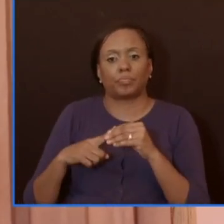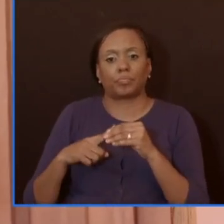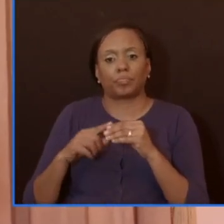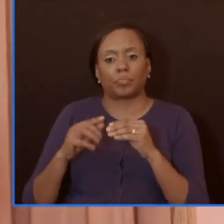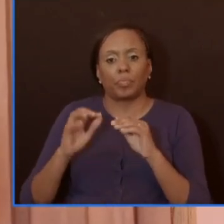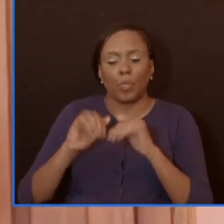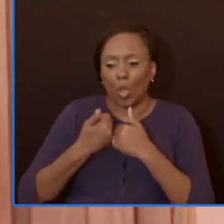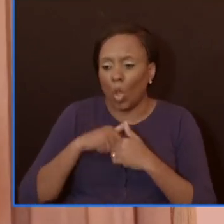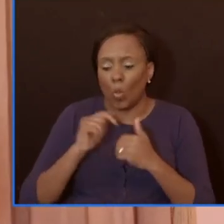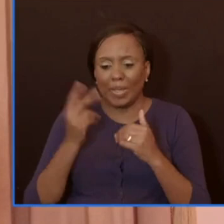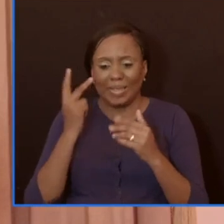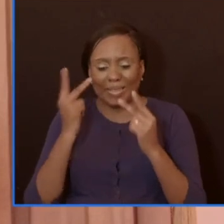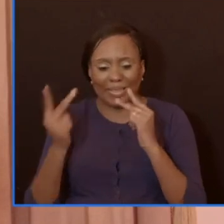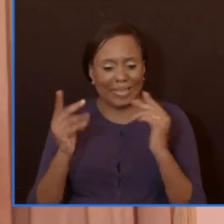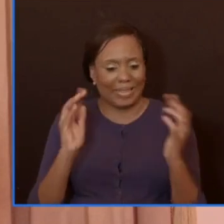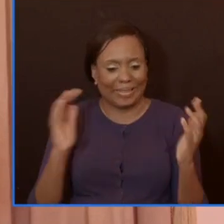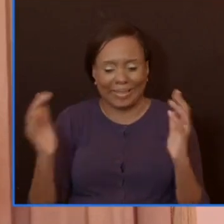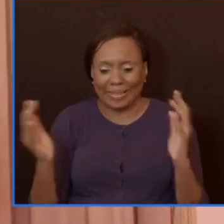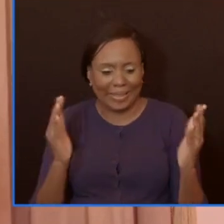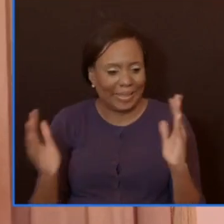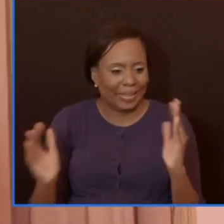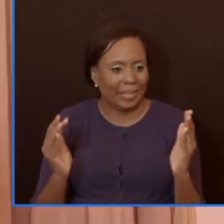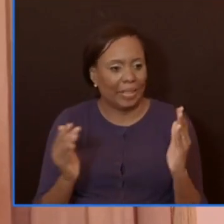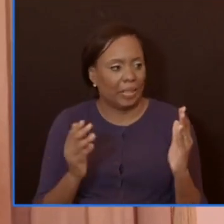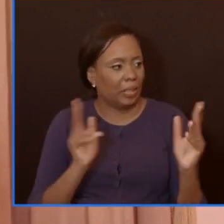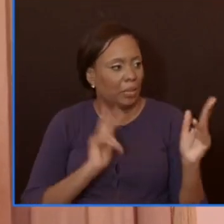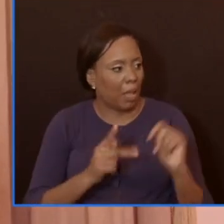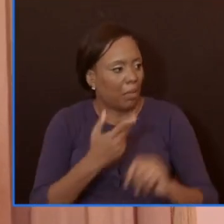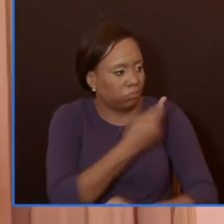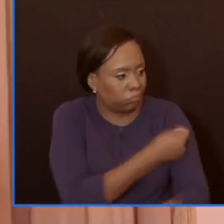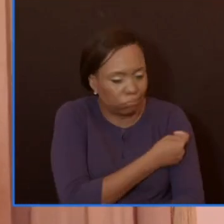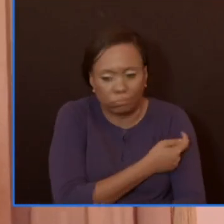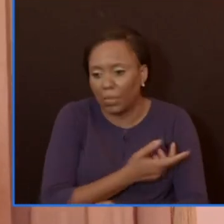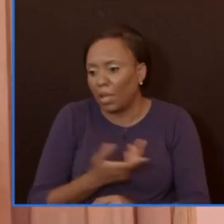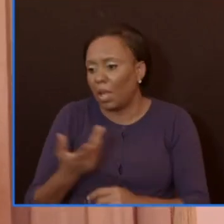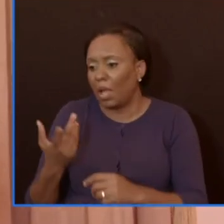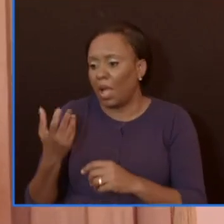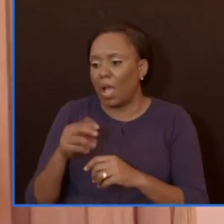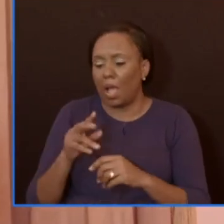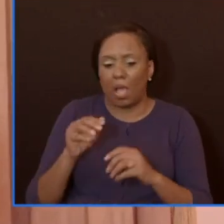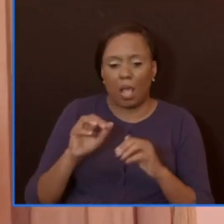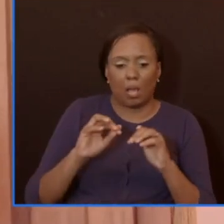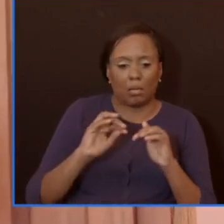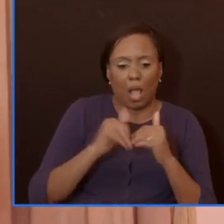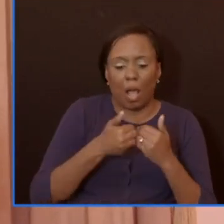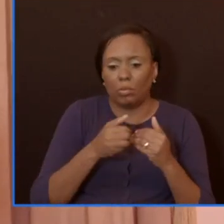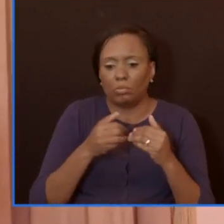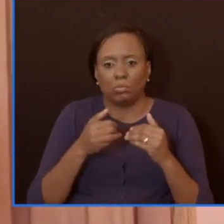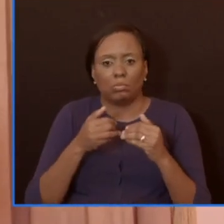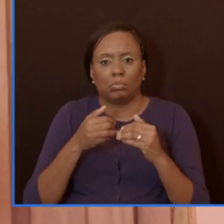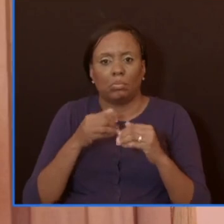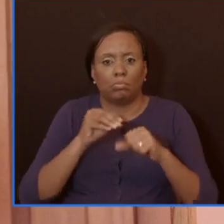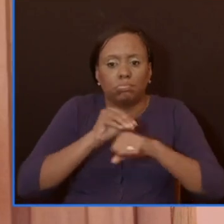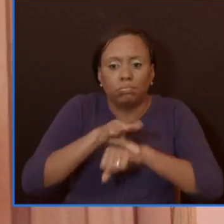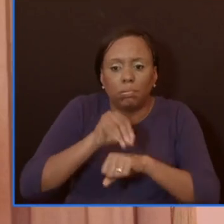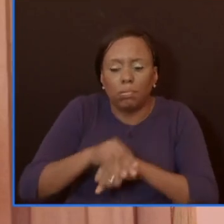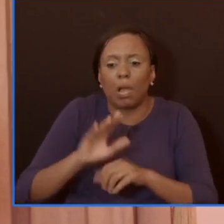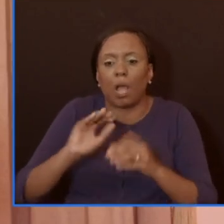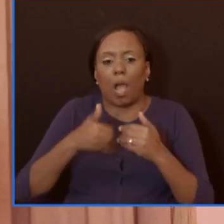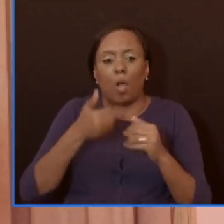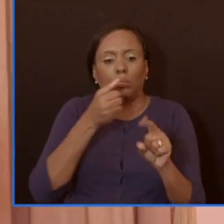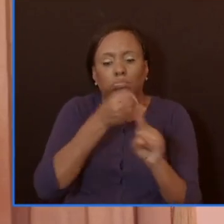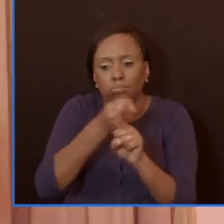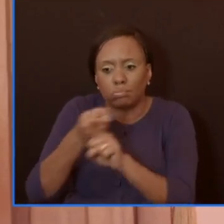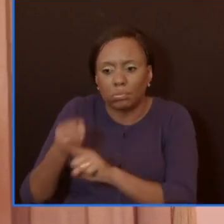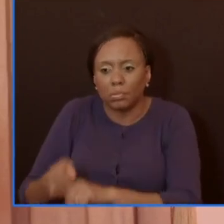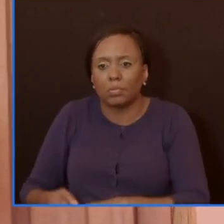and causality, but that is being done as we speak. Secondly, this is a country that offers, for the most